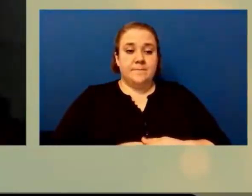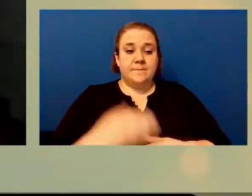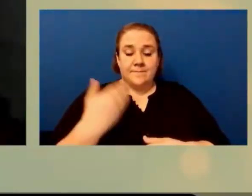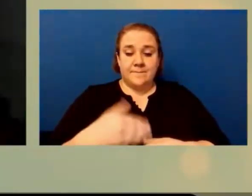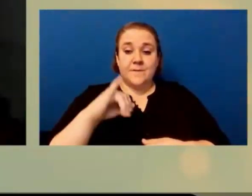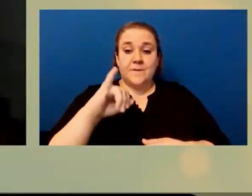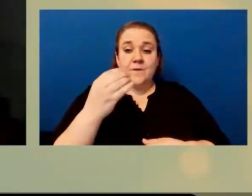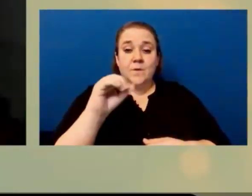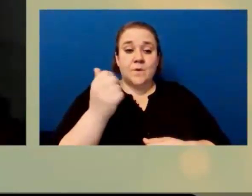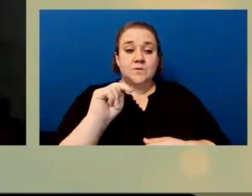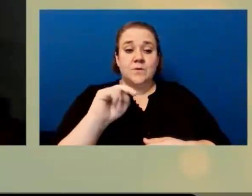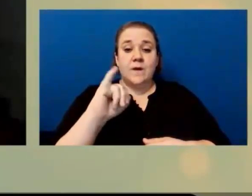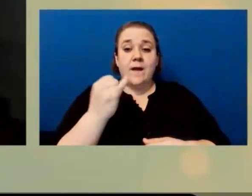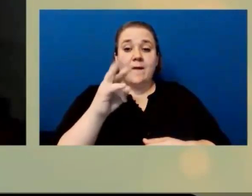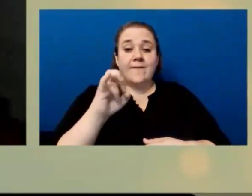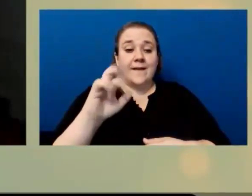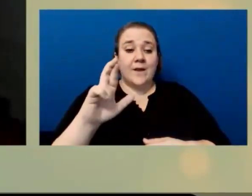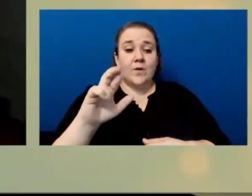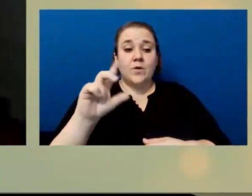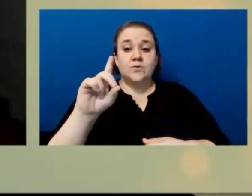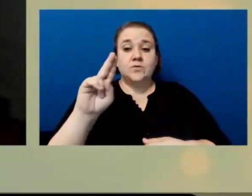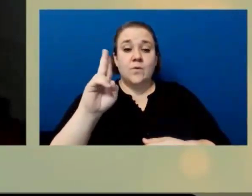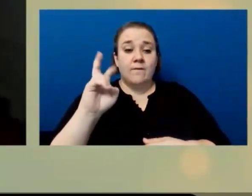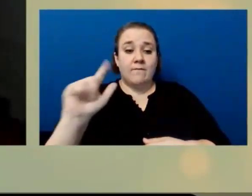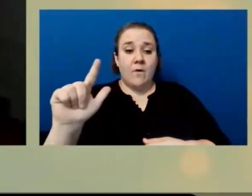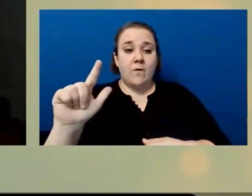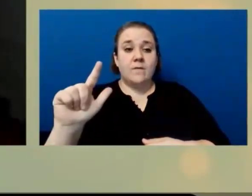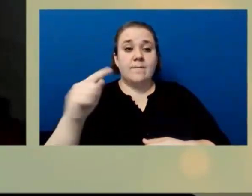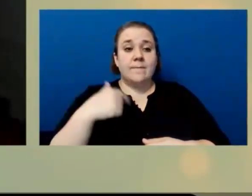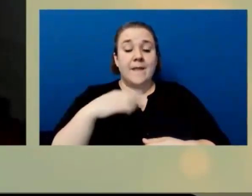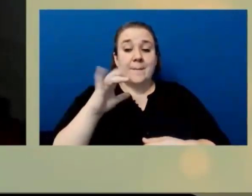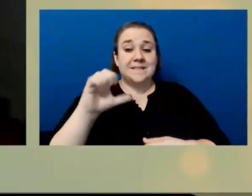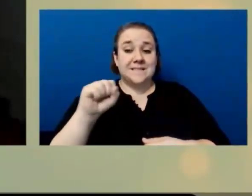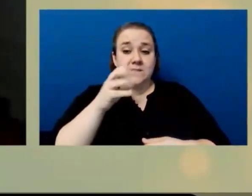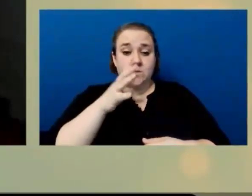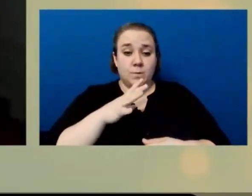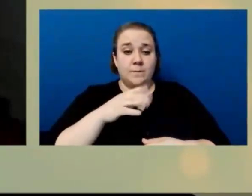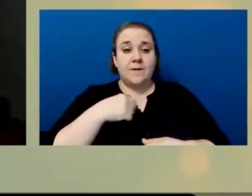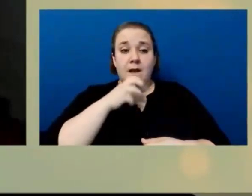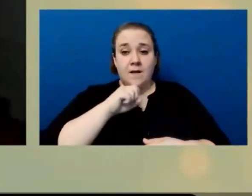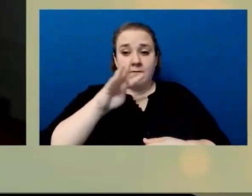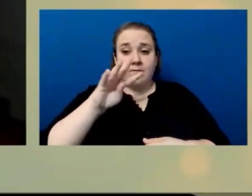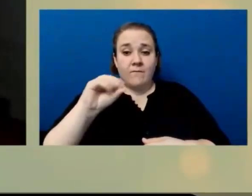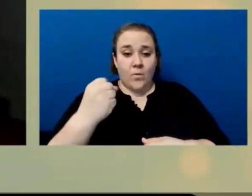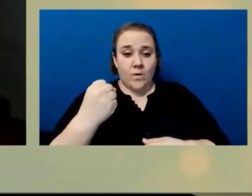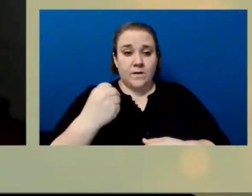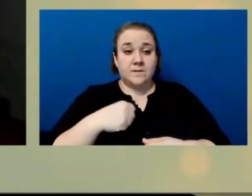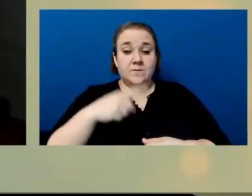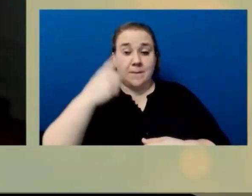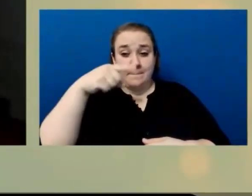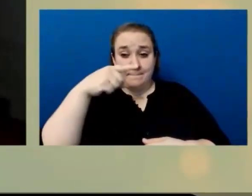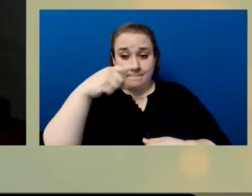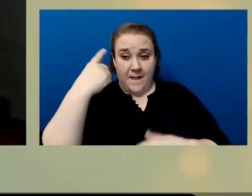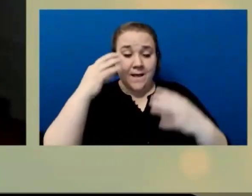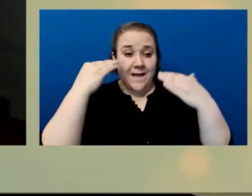I am Joan Javier Duval. I am a cis woman in my 40s with black hair to my shoulders, brown eyes,